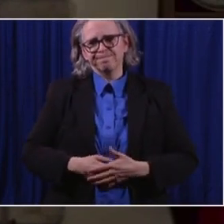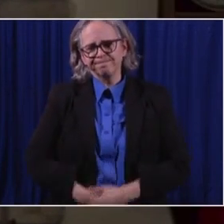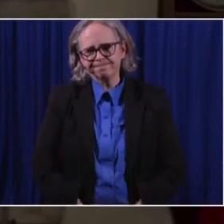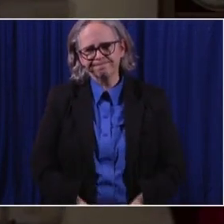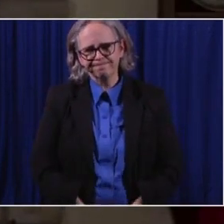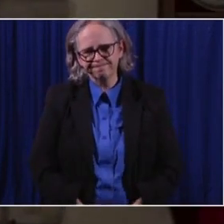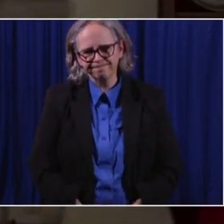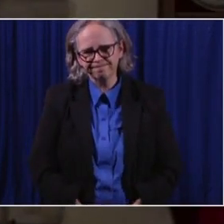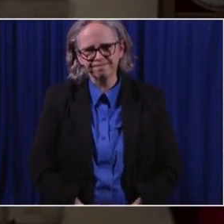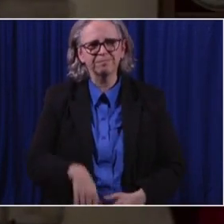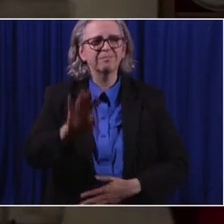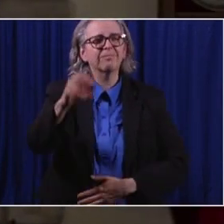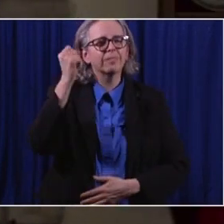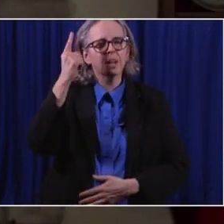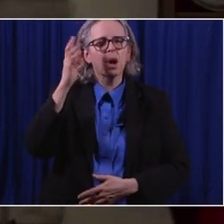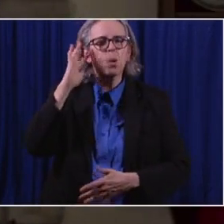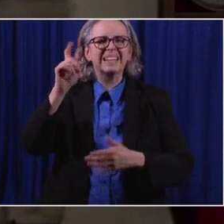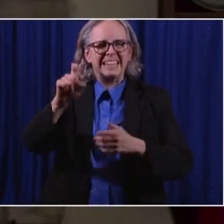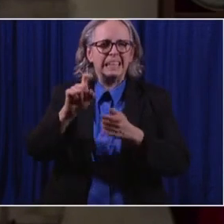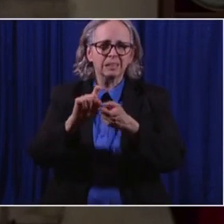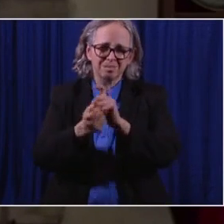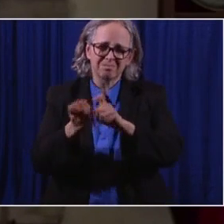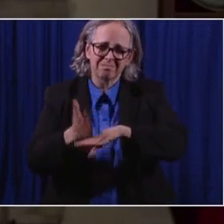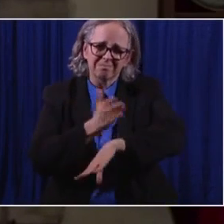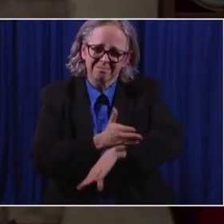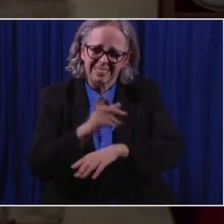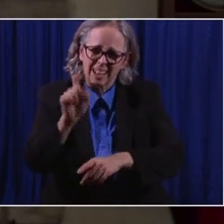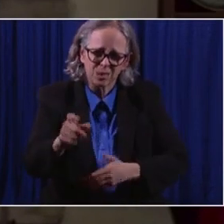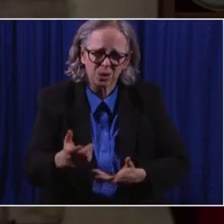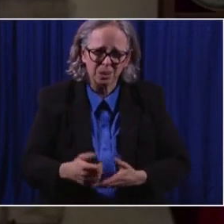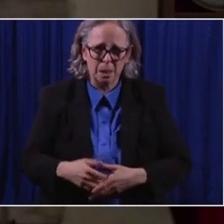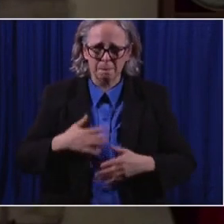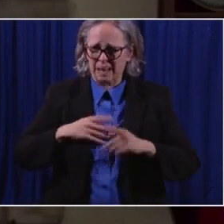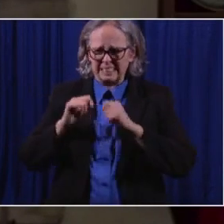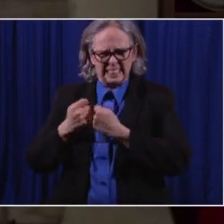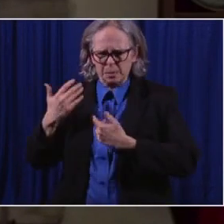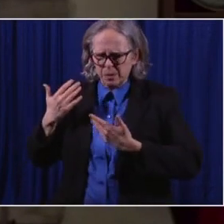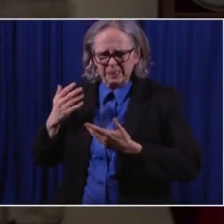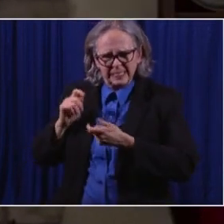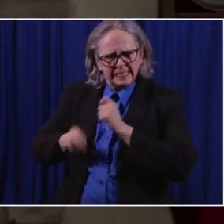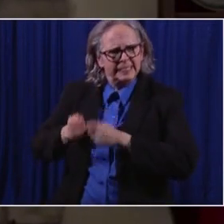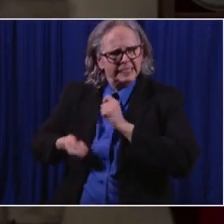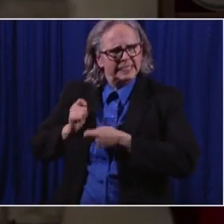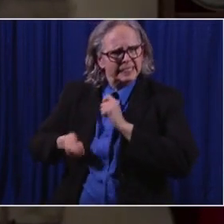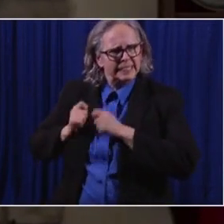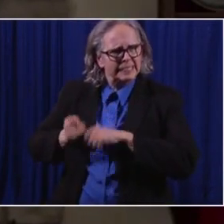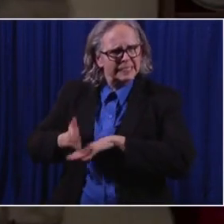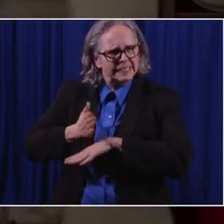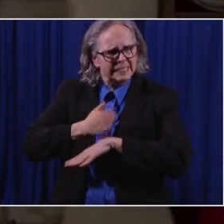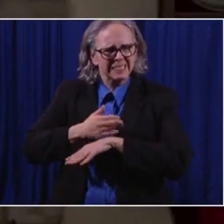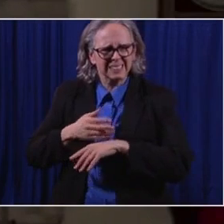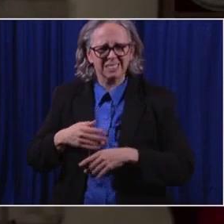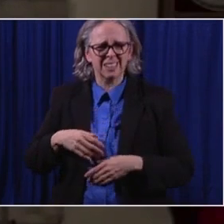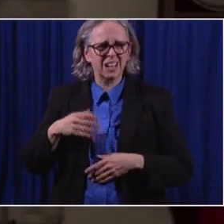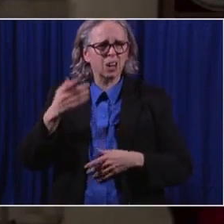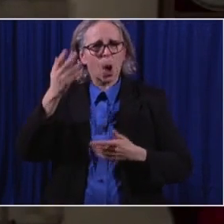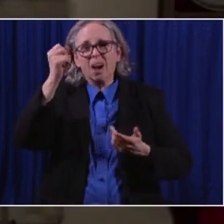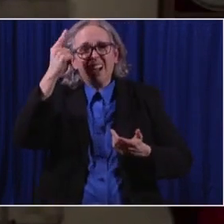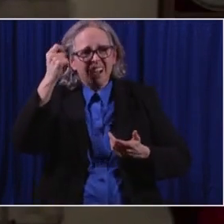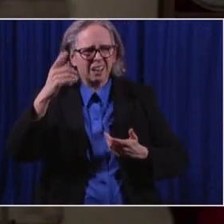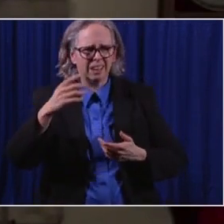reforms, and our team's working on reforms. I think any time that within the confines of the United States Supreme Court